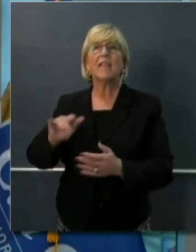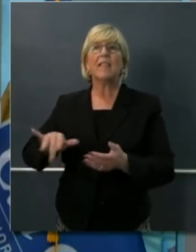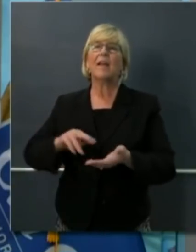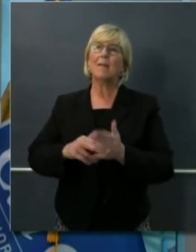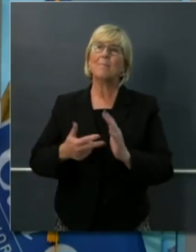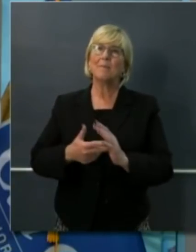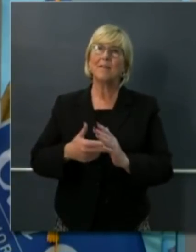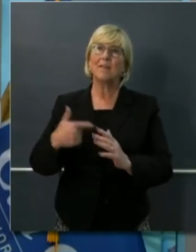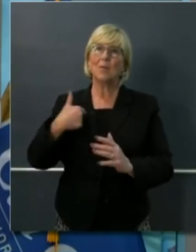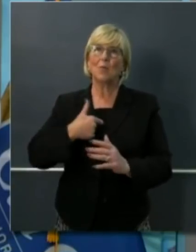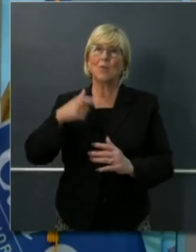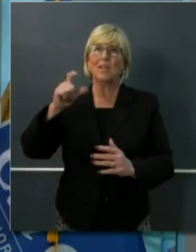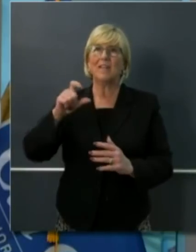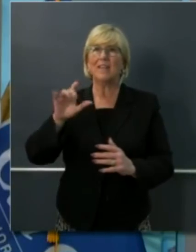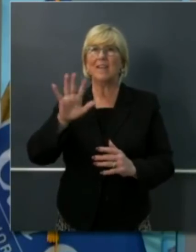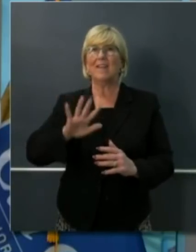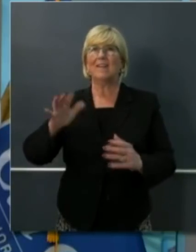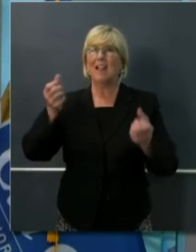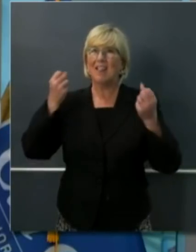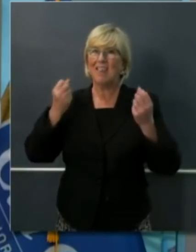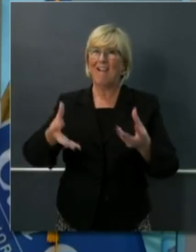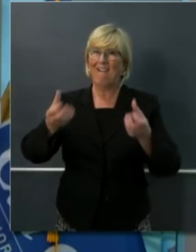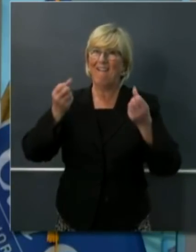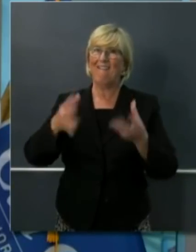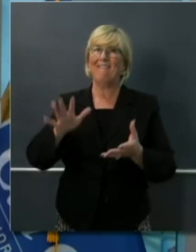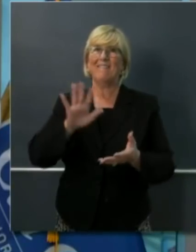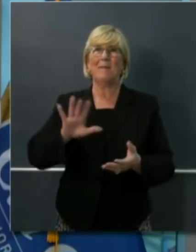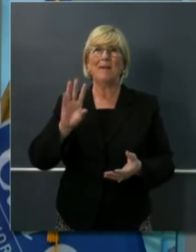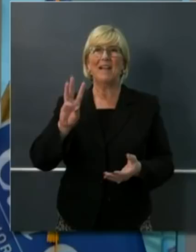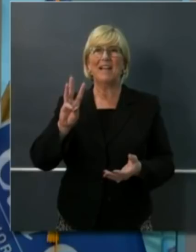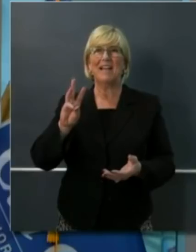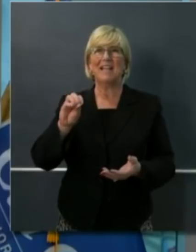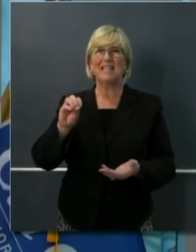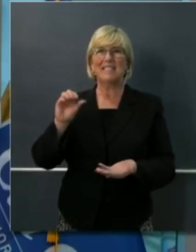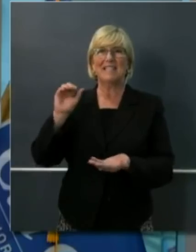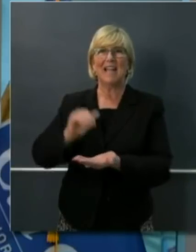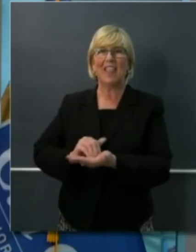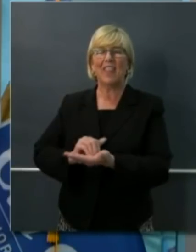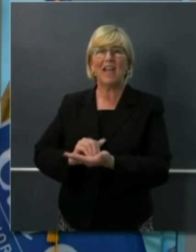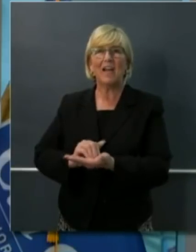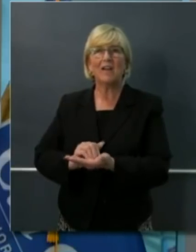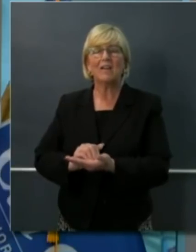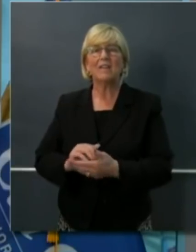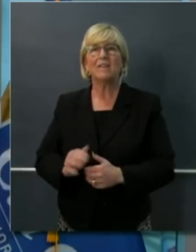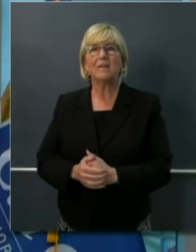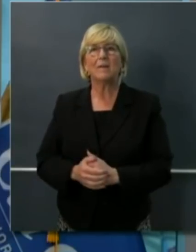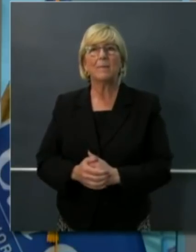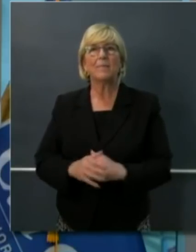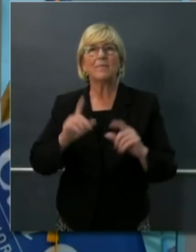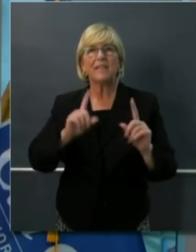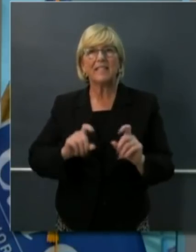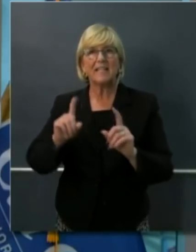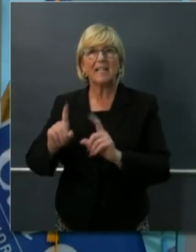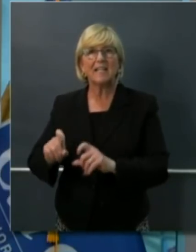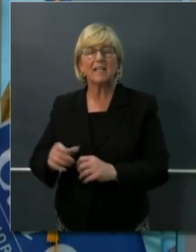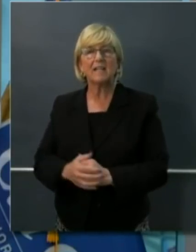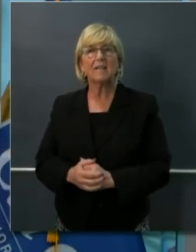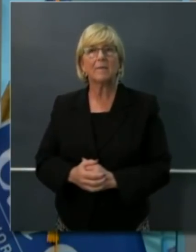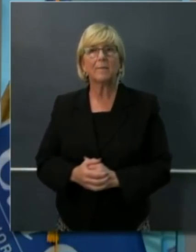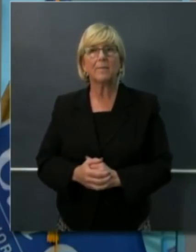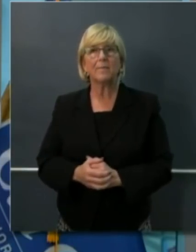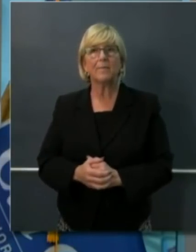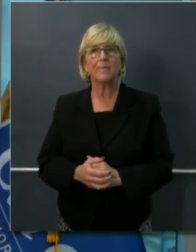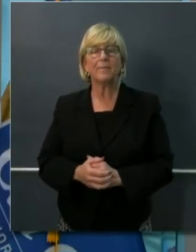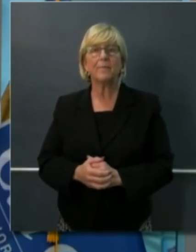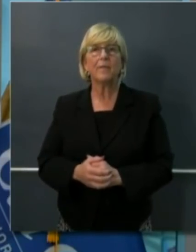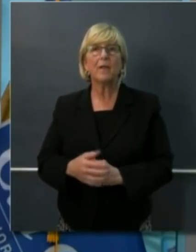a day that we would need. We additionally look at it from the perspective of, well, if we expect a slight